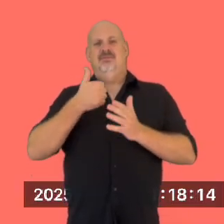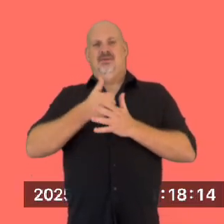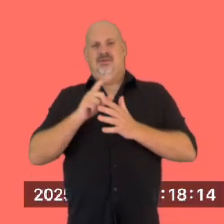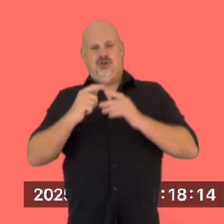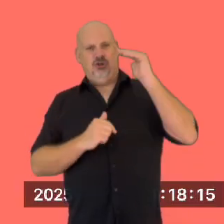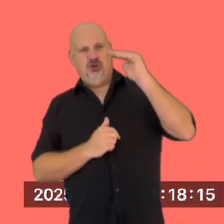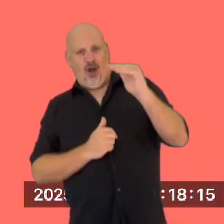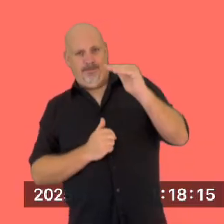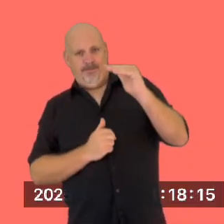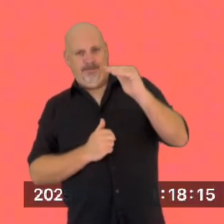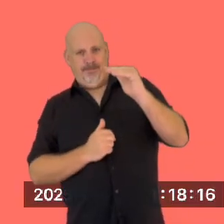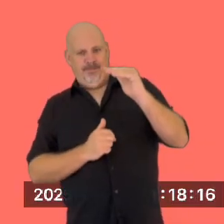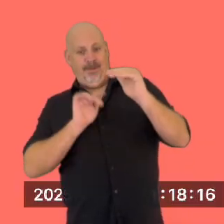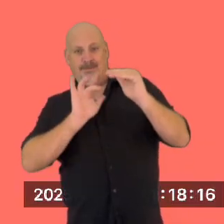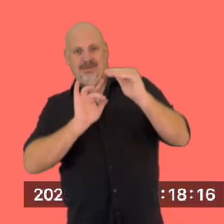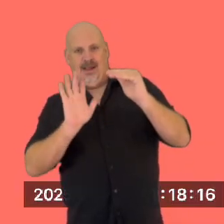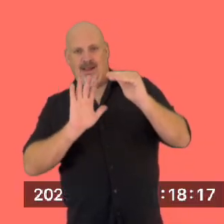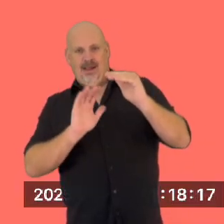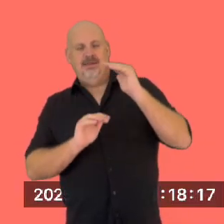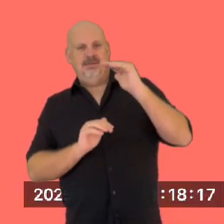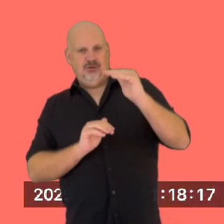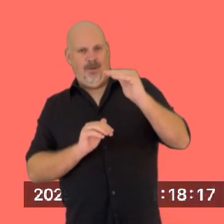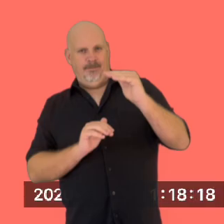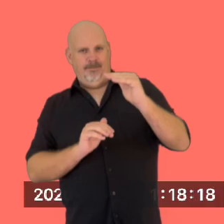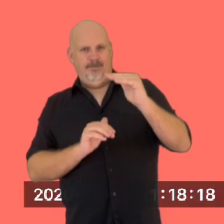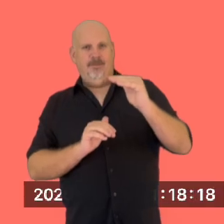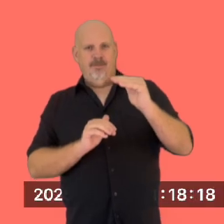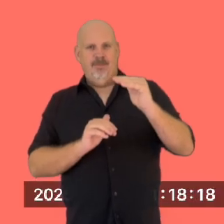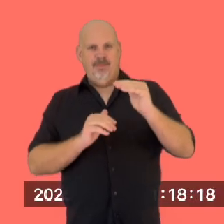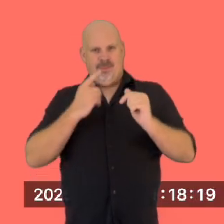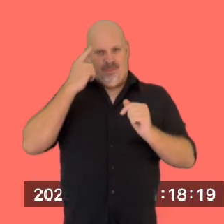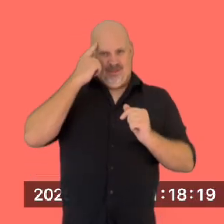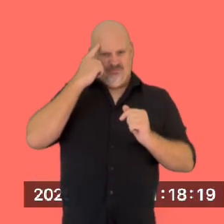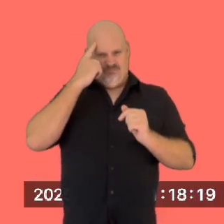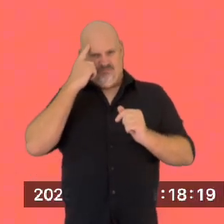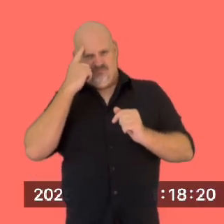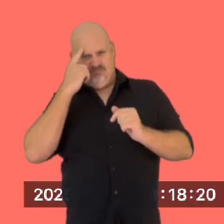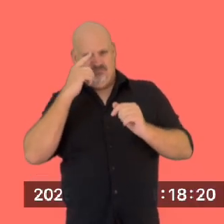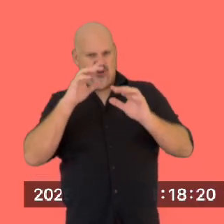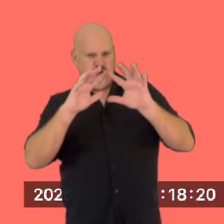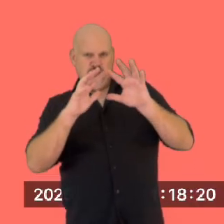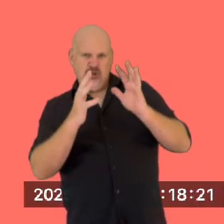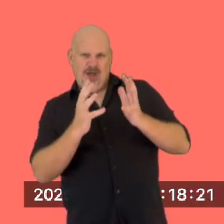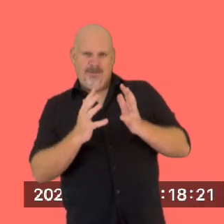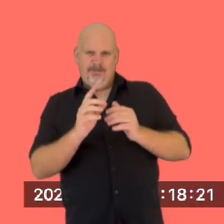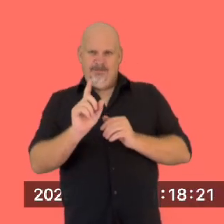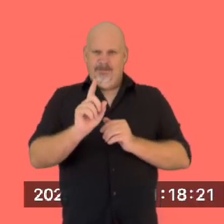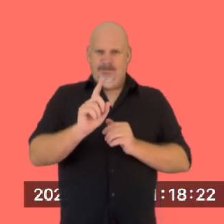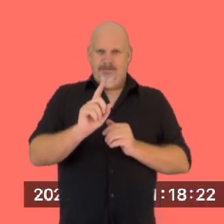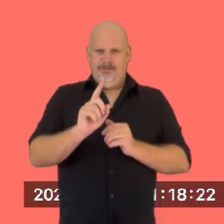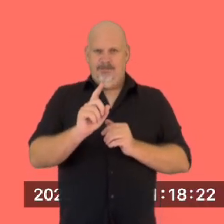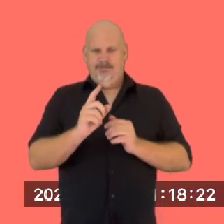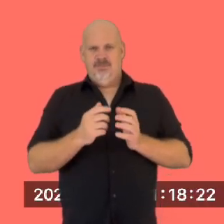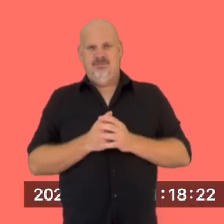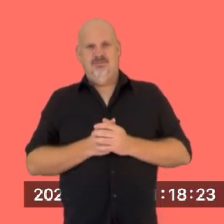I always like to start at the top, not in the middle, and really just sort of think about